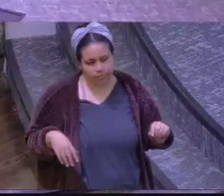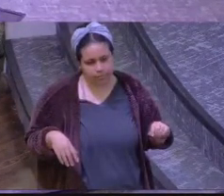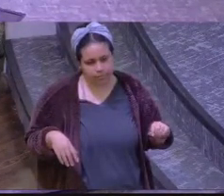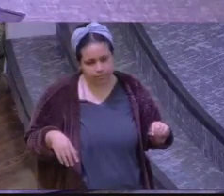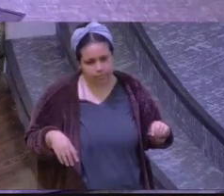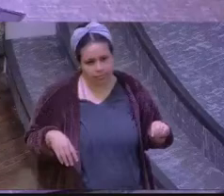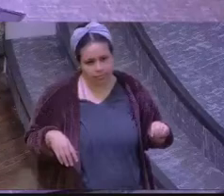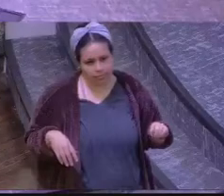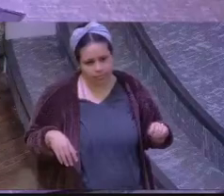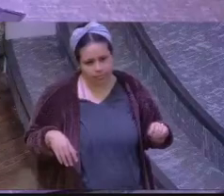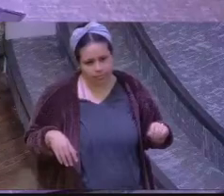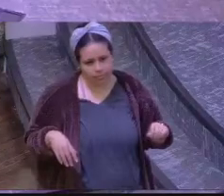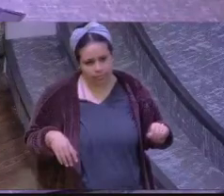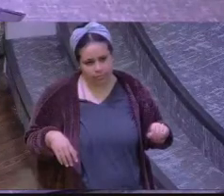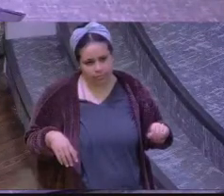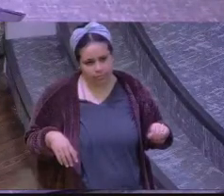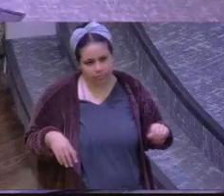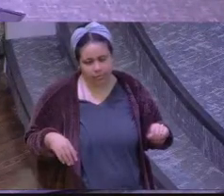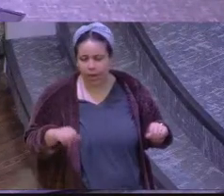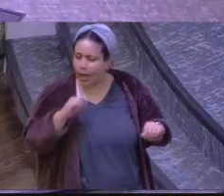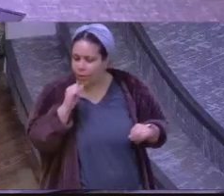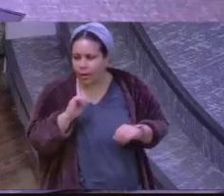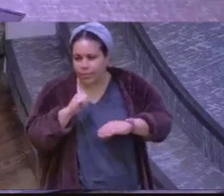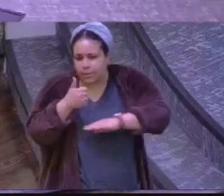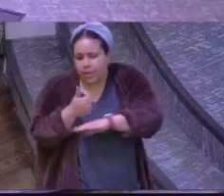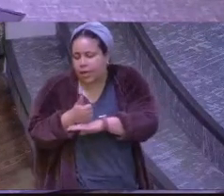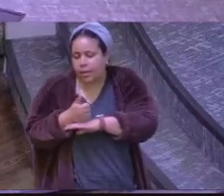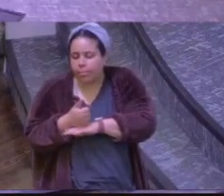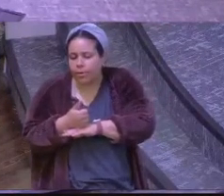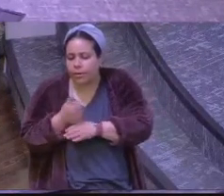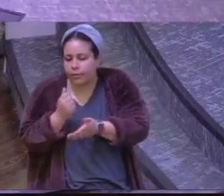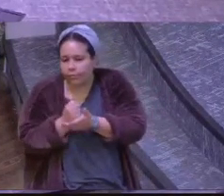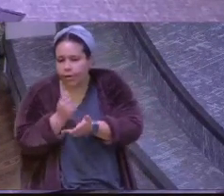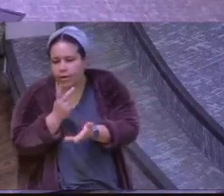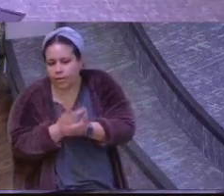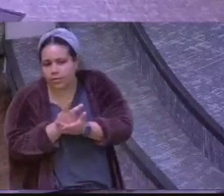Okay. I didn't really want to send them anything that we were close to finalizing, because